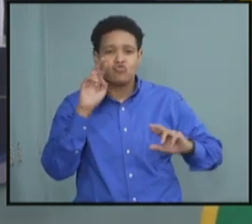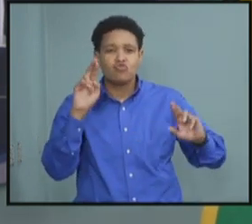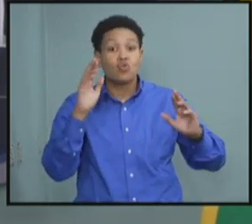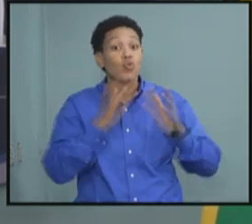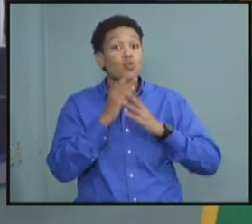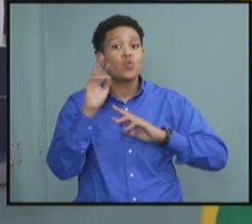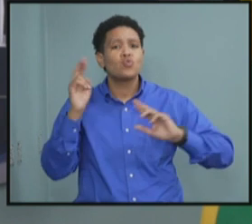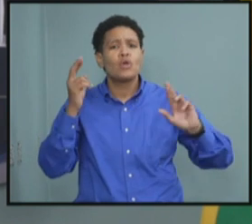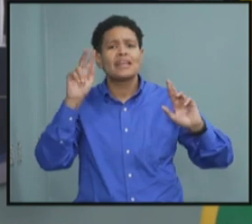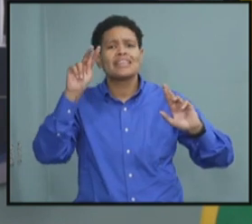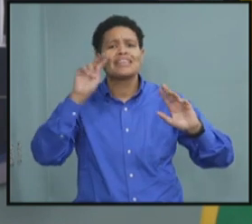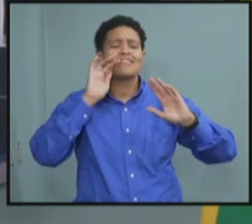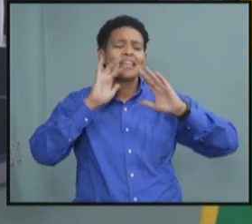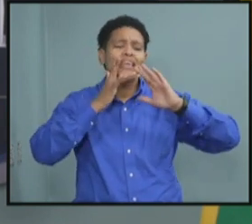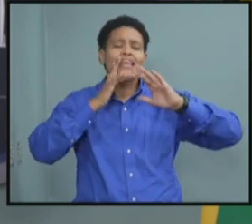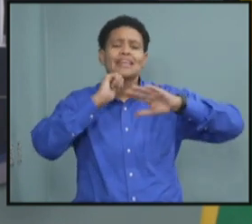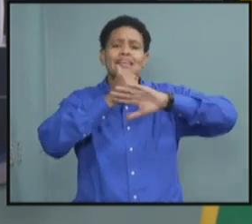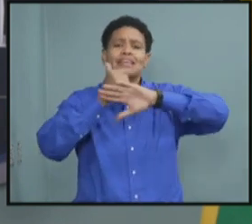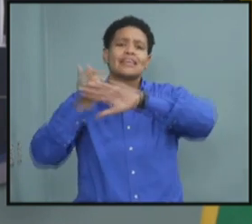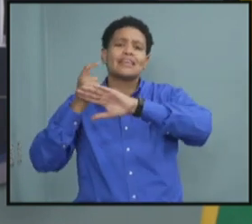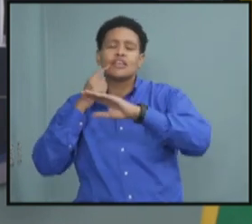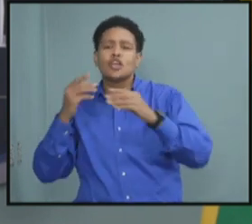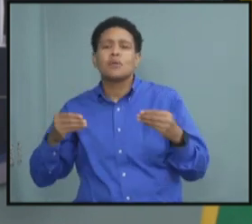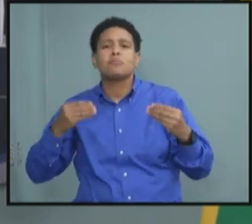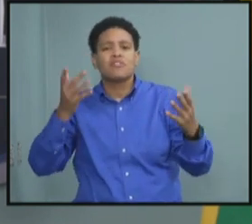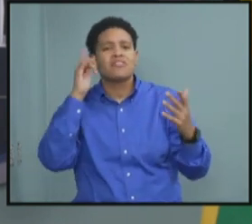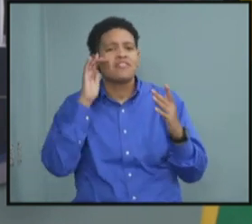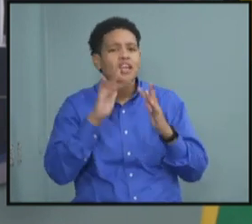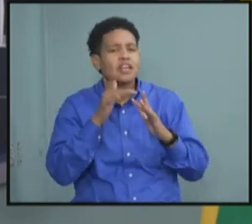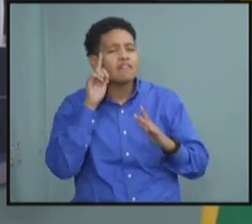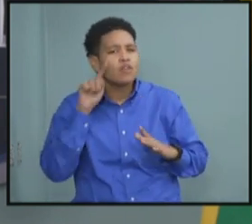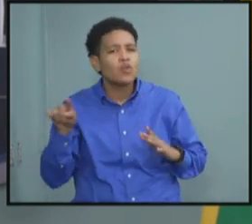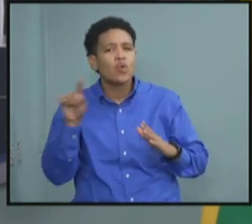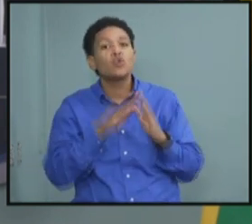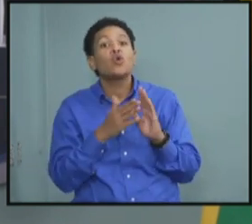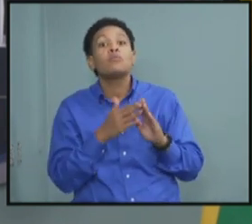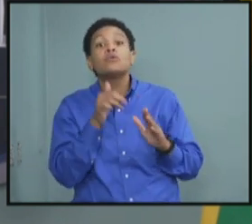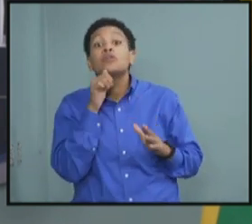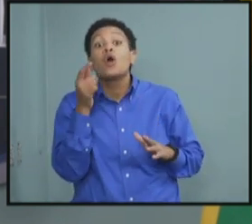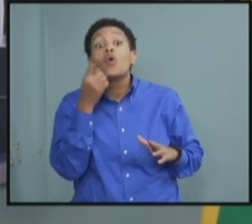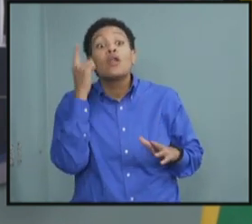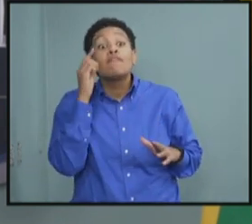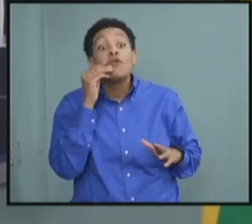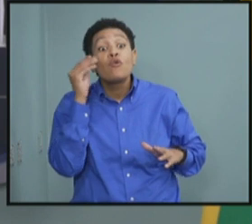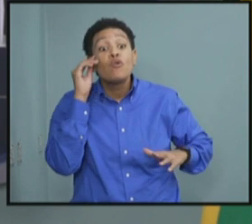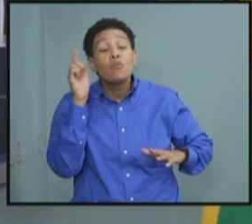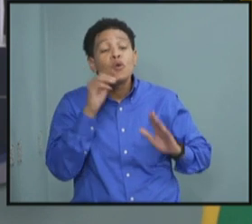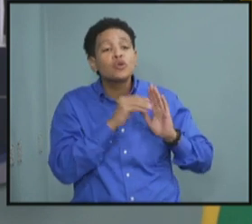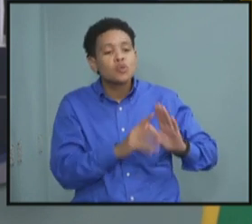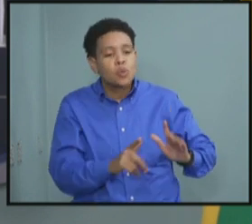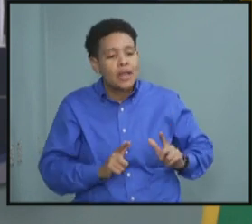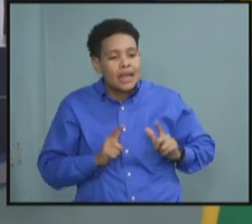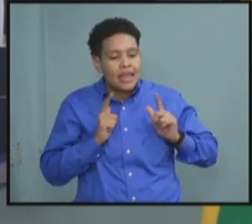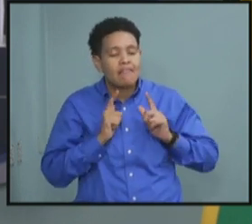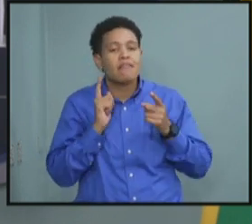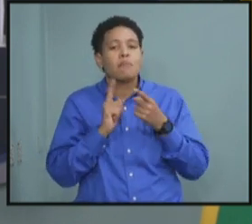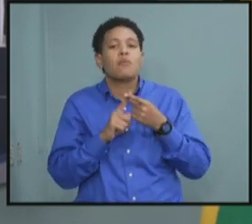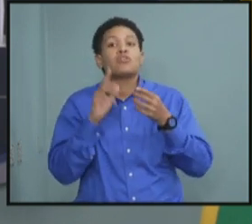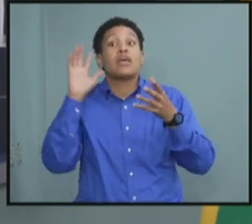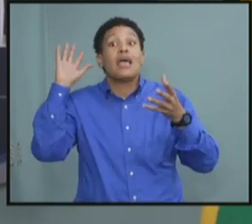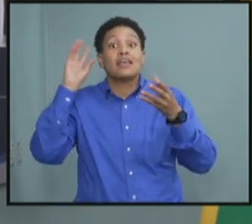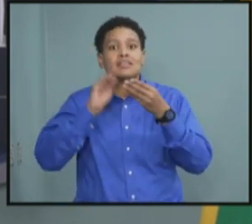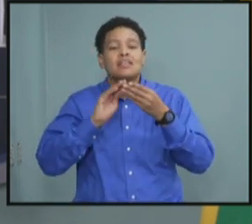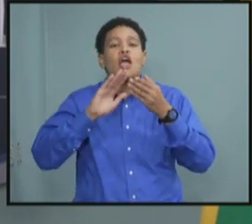TV, internet connection and a provision for internet for those communities, not merely for the home where the student lives, but in the